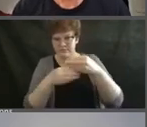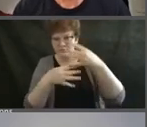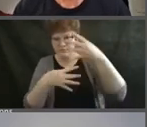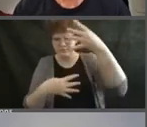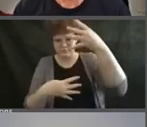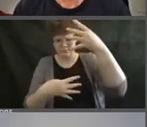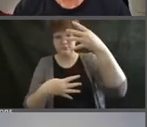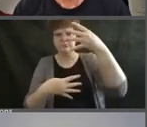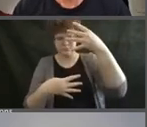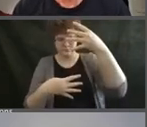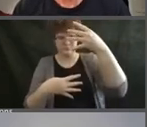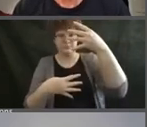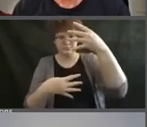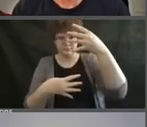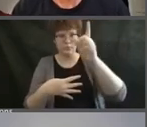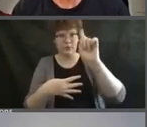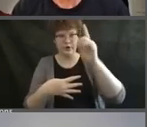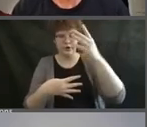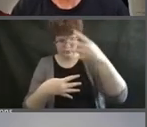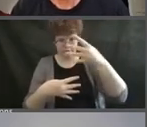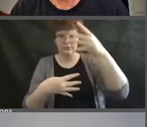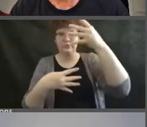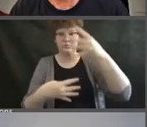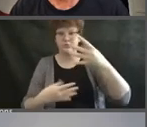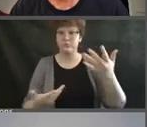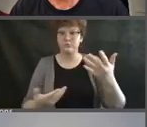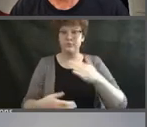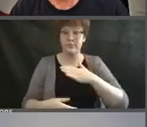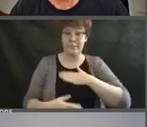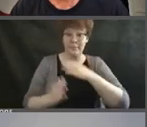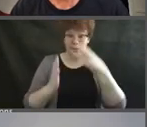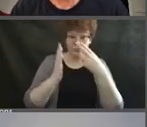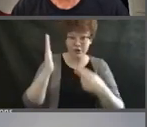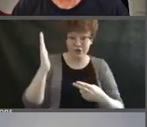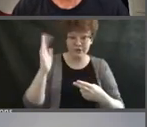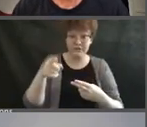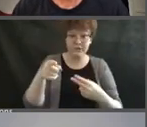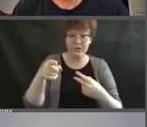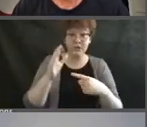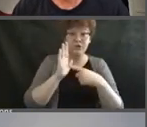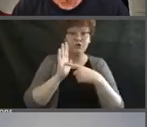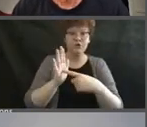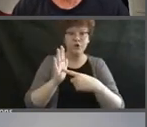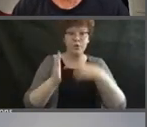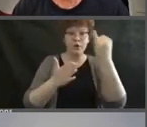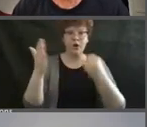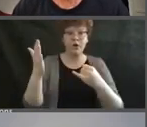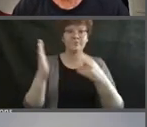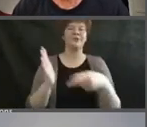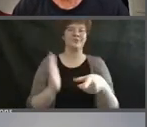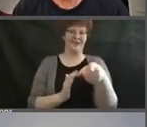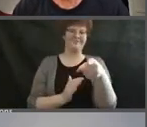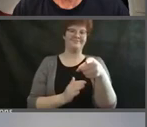see it? Do I see it? My brushes, I'm gonna go ahead and I'm gonna say show art brushes to make sure that that's available. And there's my